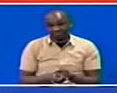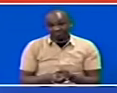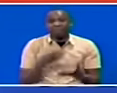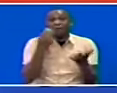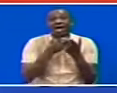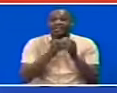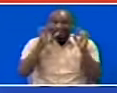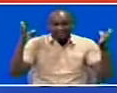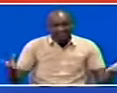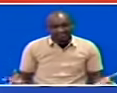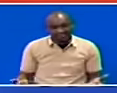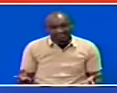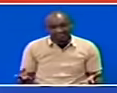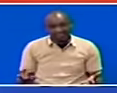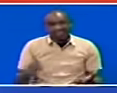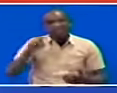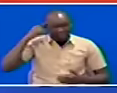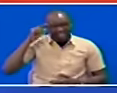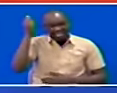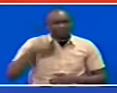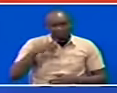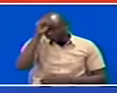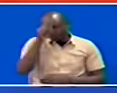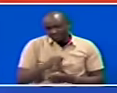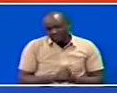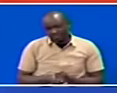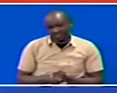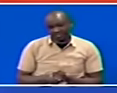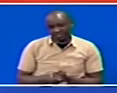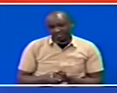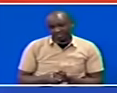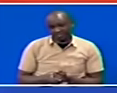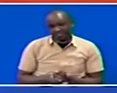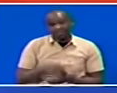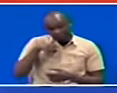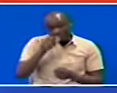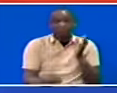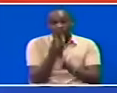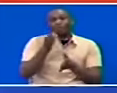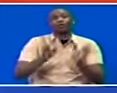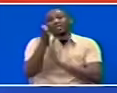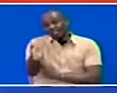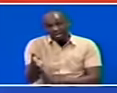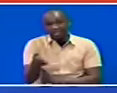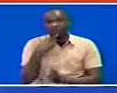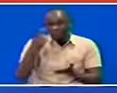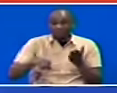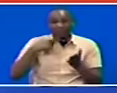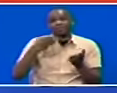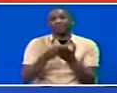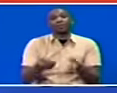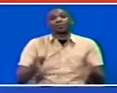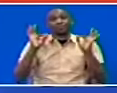Pesa hakuna. Unafikiri Wakenya ni wajinga sana? Unazindua barabara na jengo lakini pesa